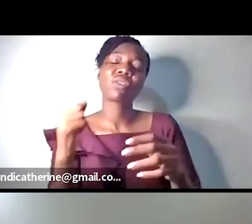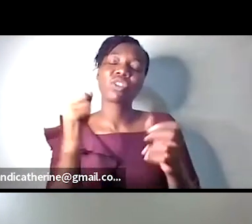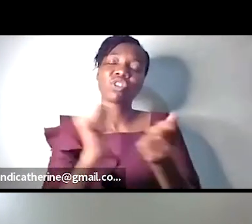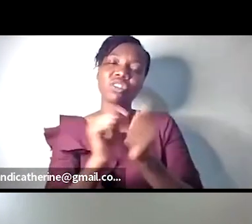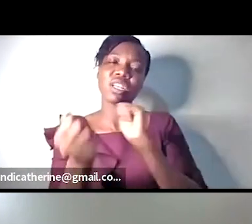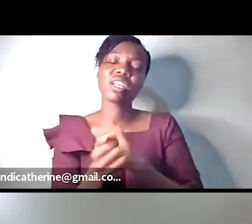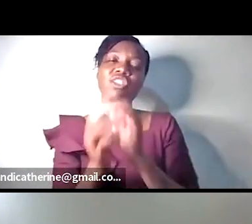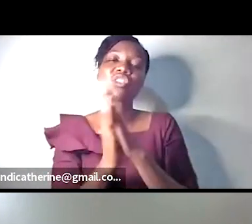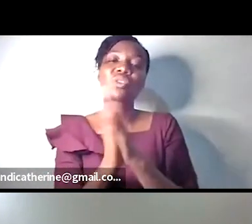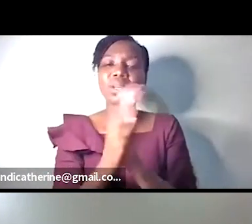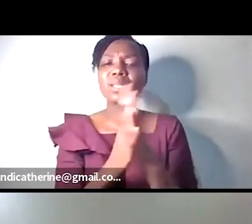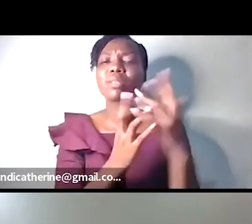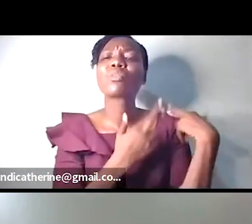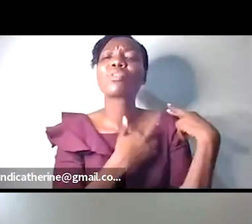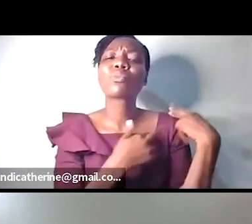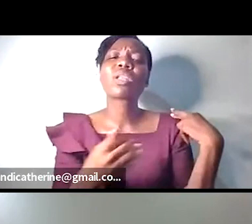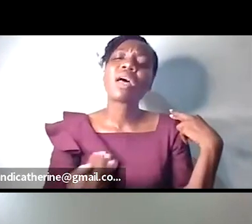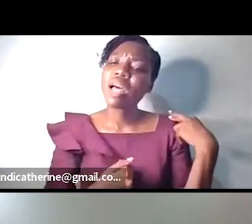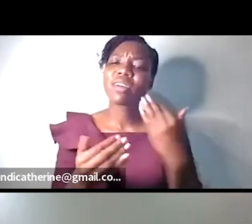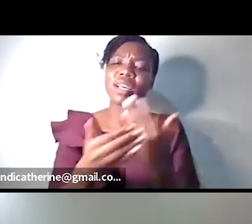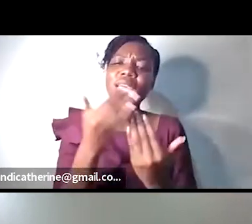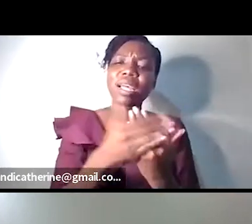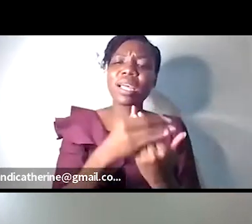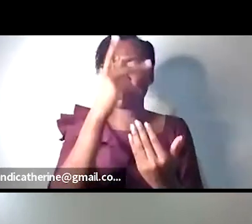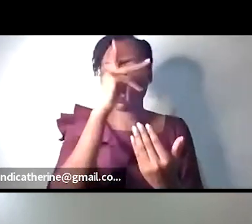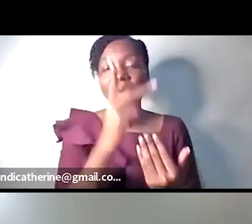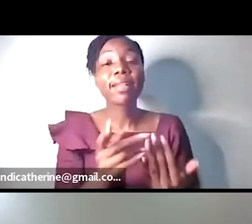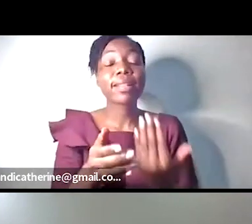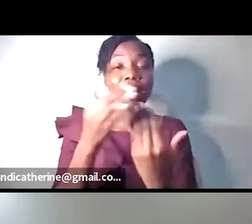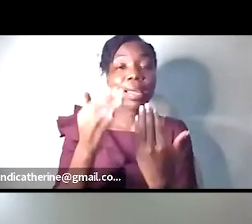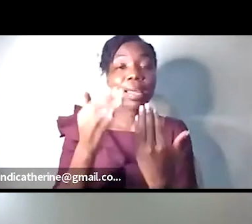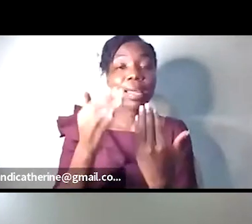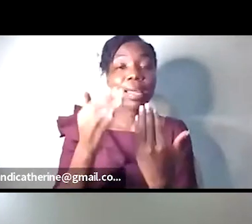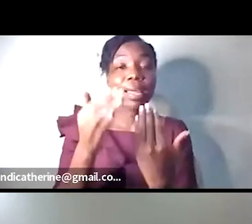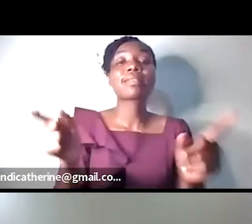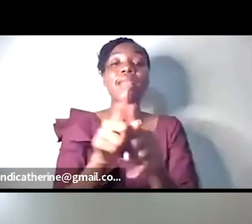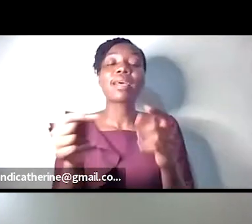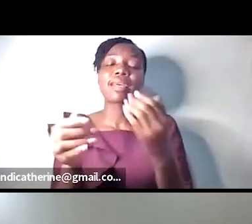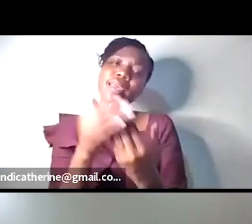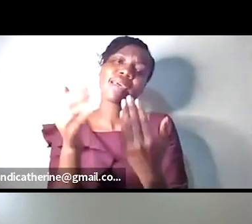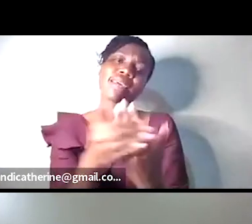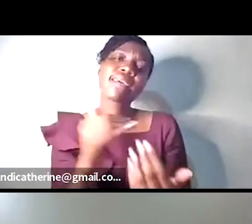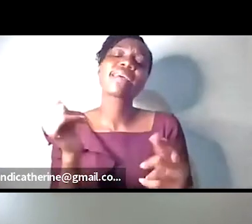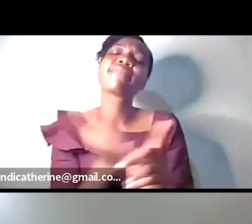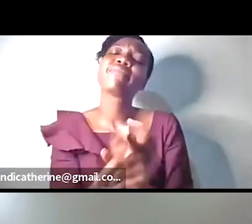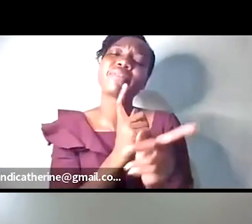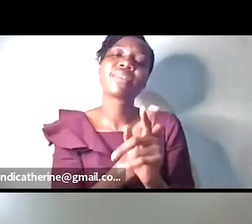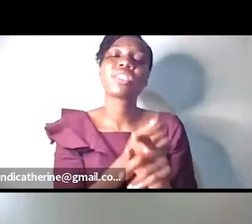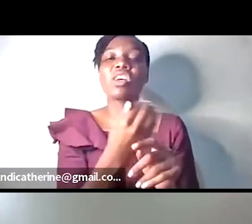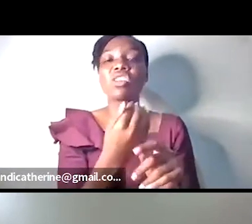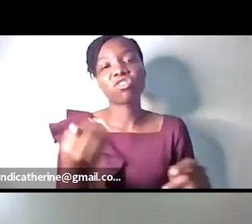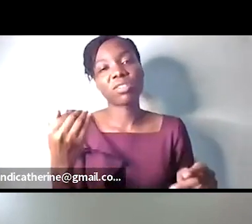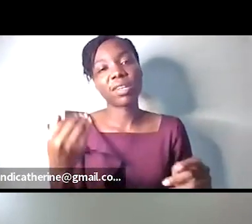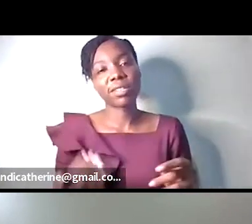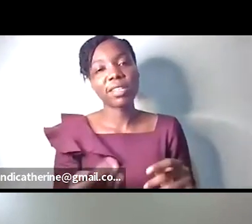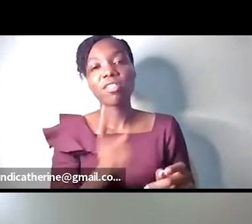looking after their parents, looking after their siblings. They'll make sure their siblings are going to school. And as we are doing our